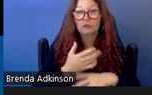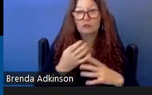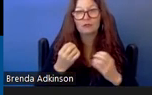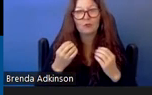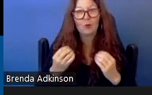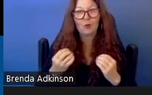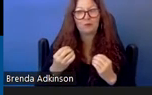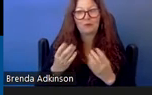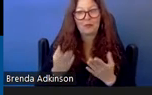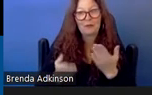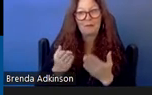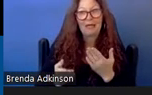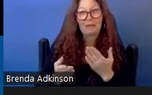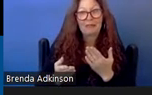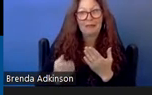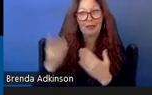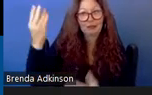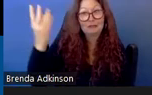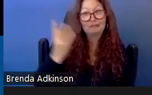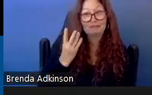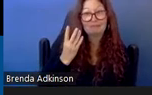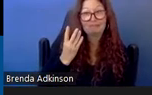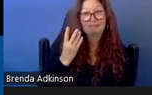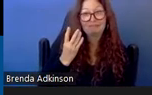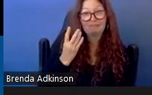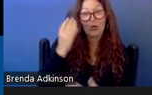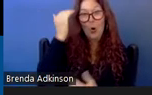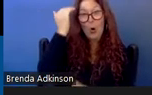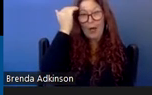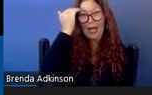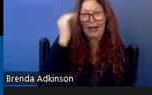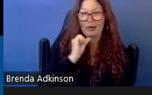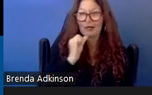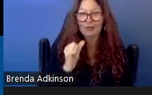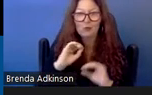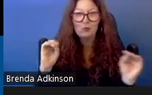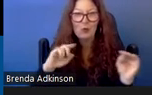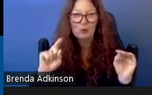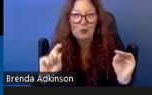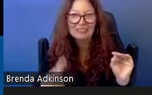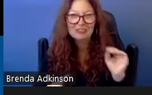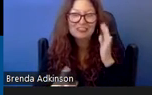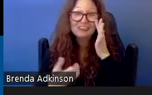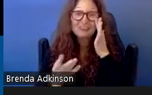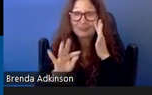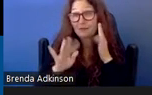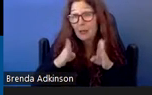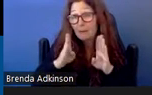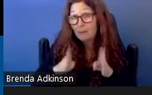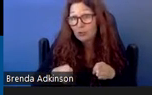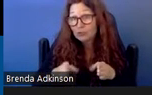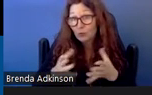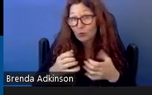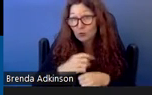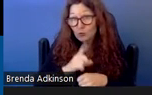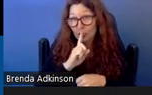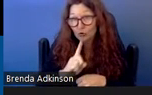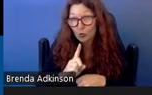if there was a question in there. So if that person would like to clarify that, be happy to answer